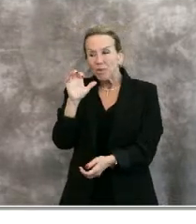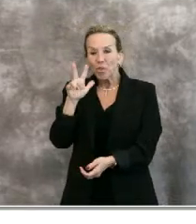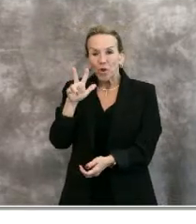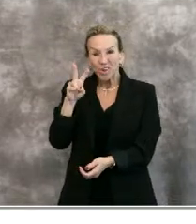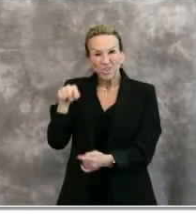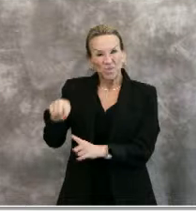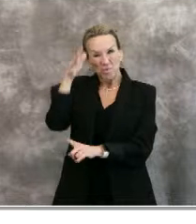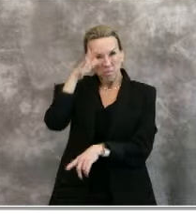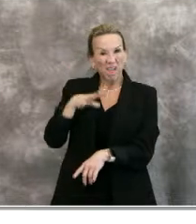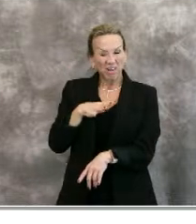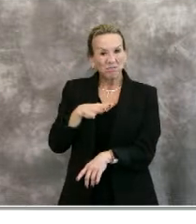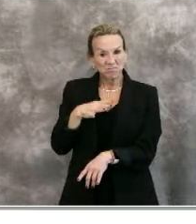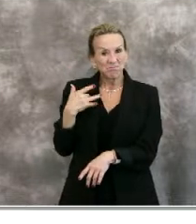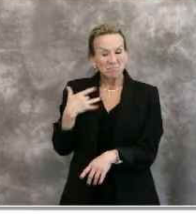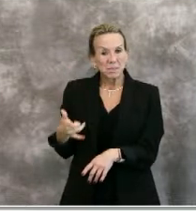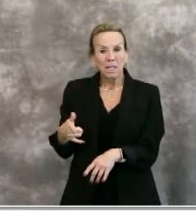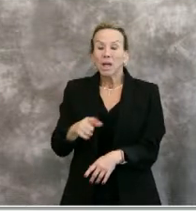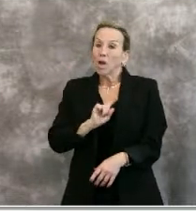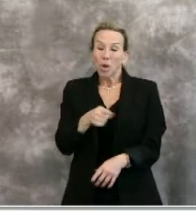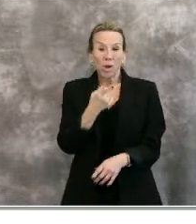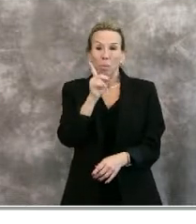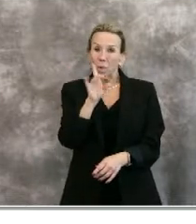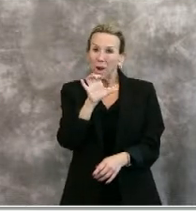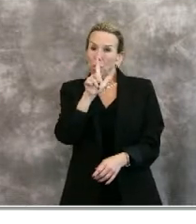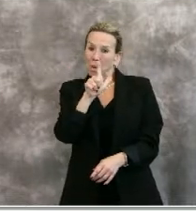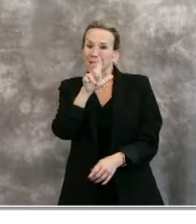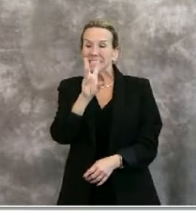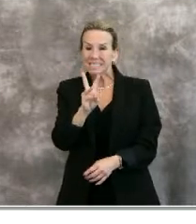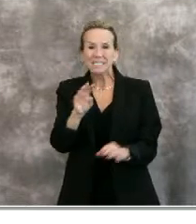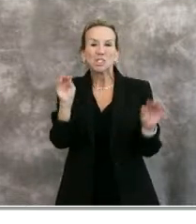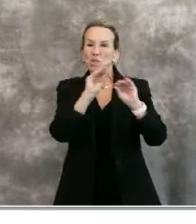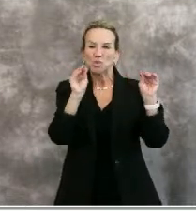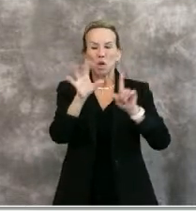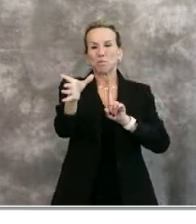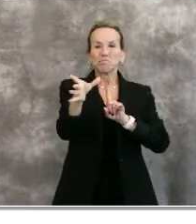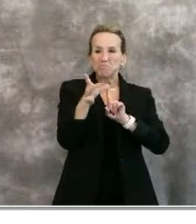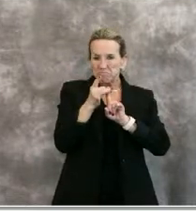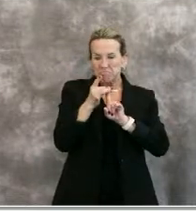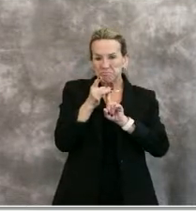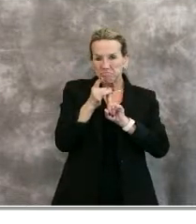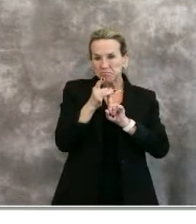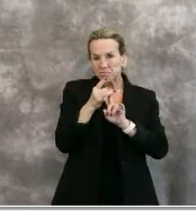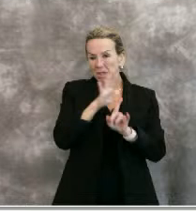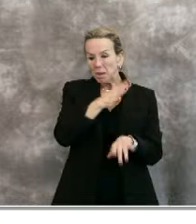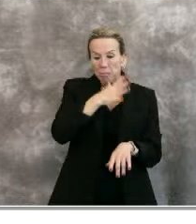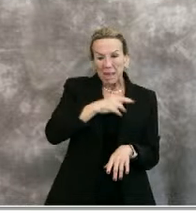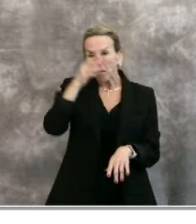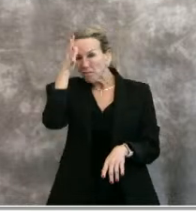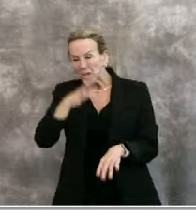8,632 are male, and only 126 individuals have no gender identified.